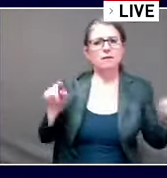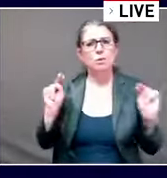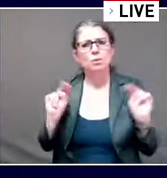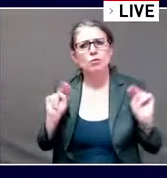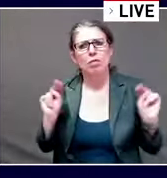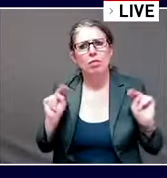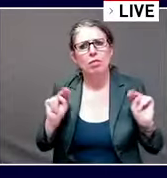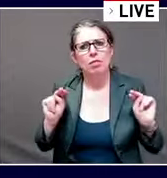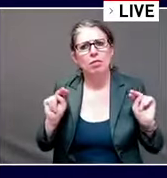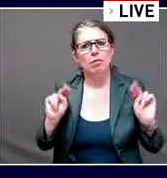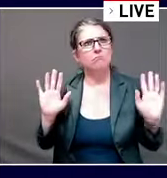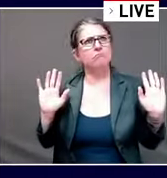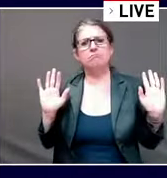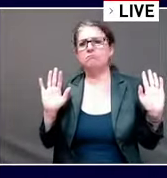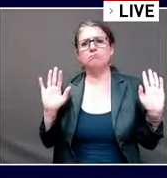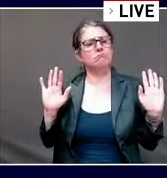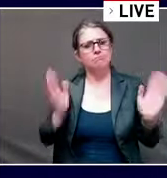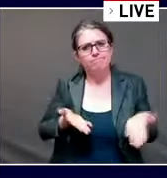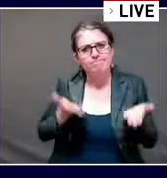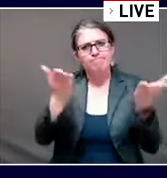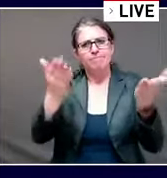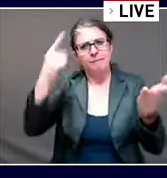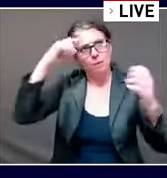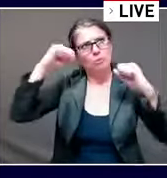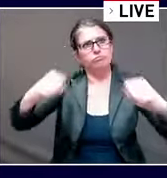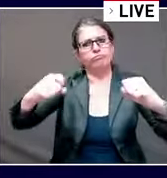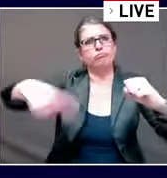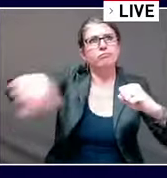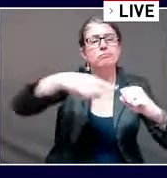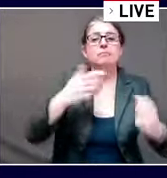Hi, Dr. Shah. Thank you so much for taking my question. Just two